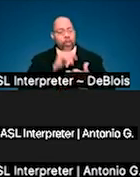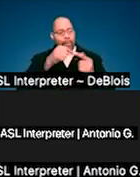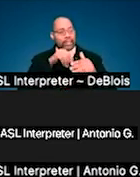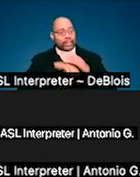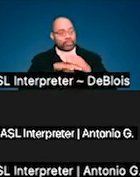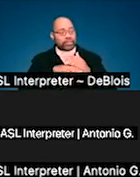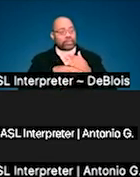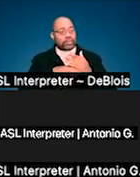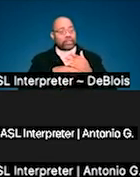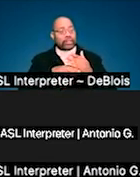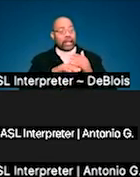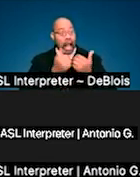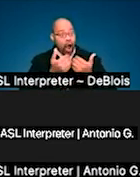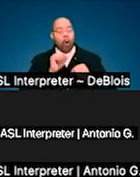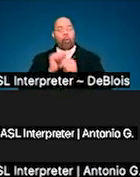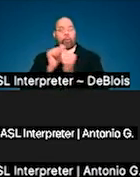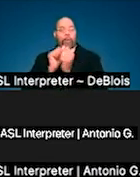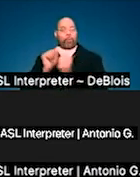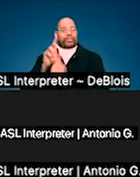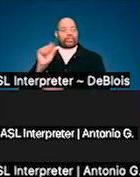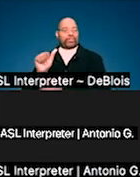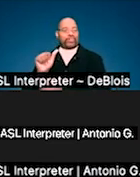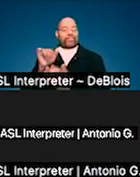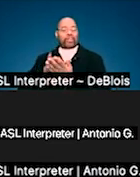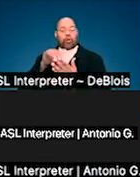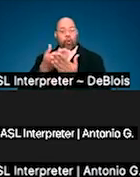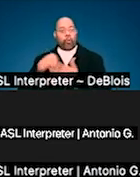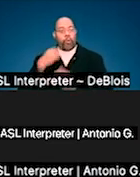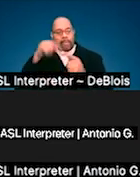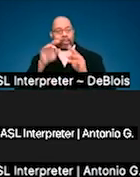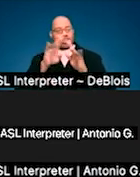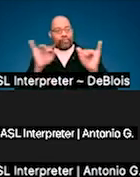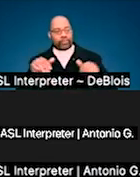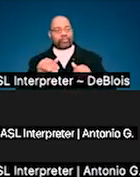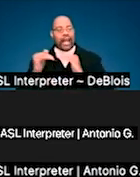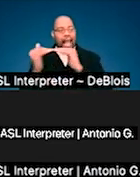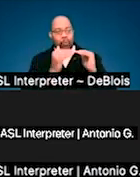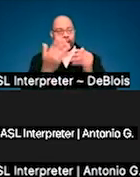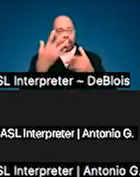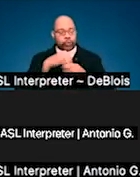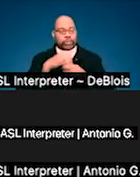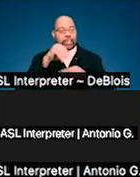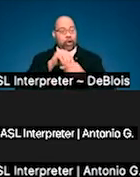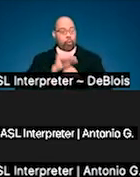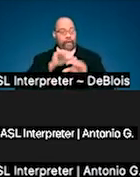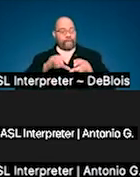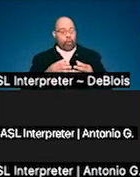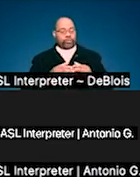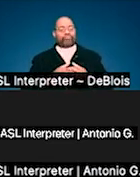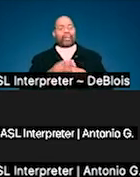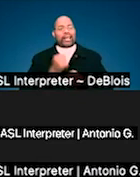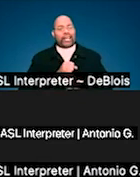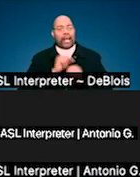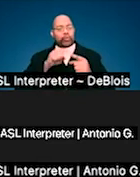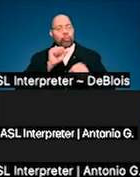than by working with people with disabilities. And so as we're all thinking about diversity, equity, and inclusion in our workforces, getting to work